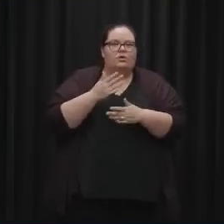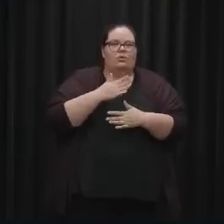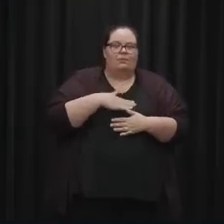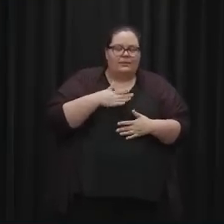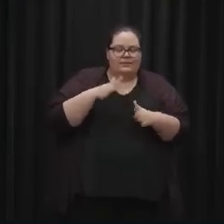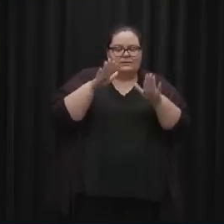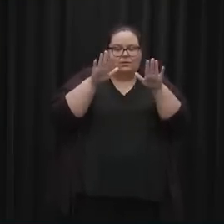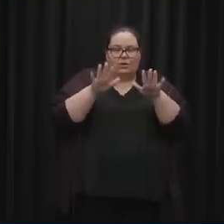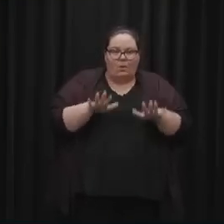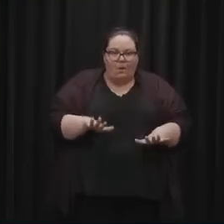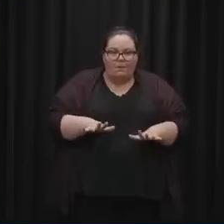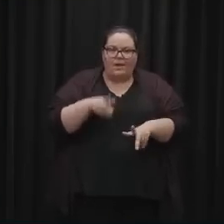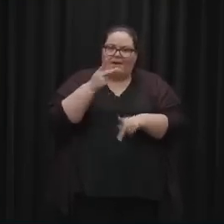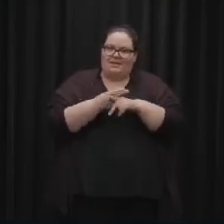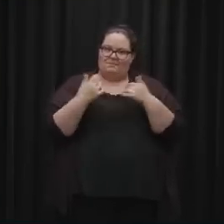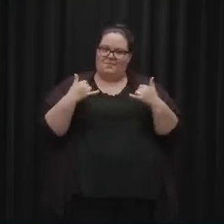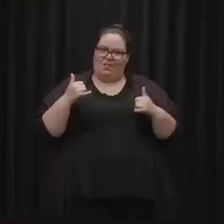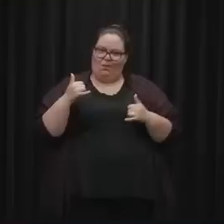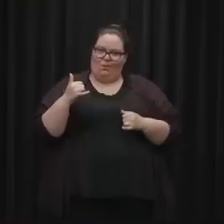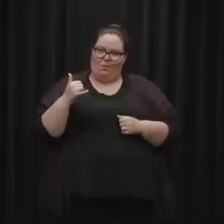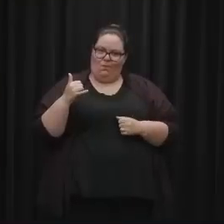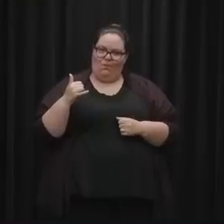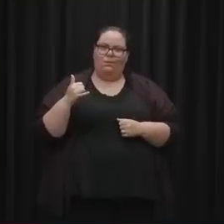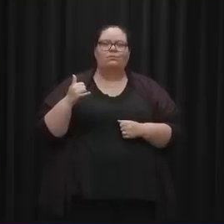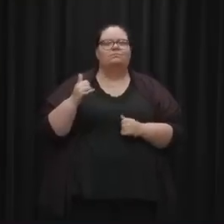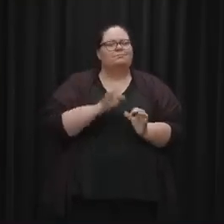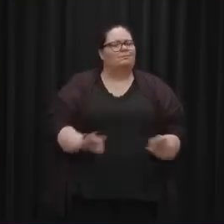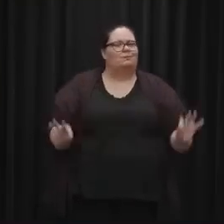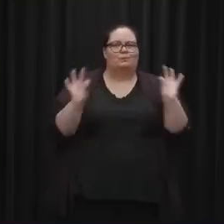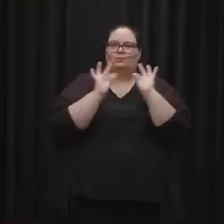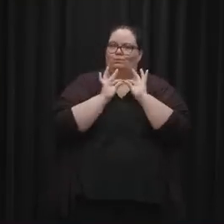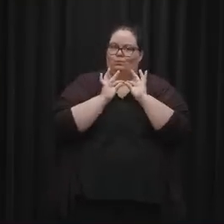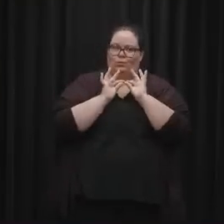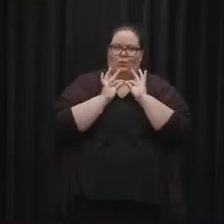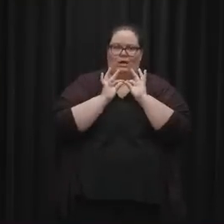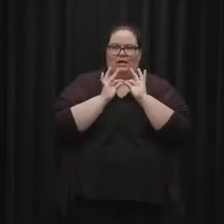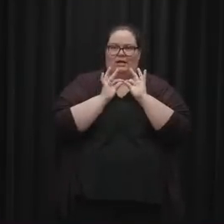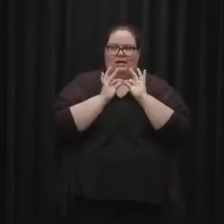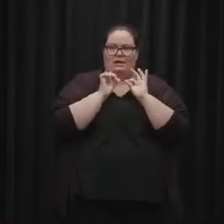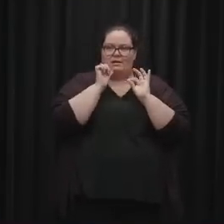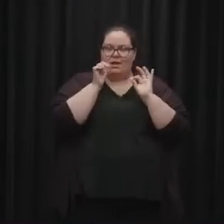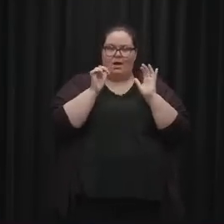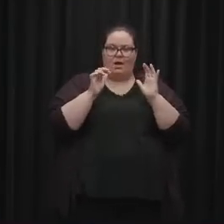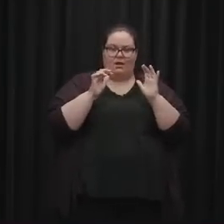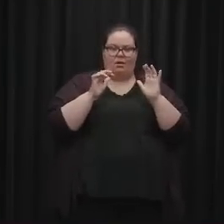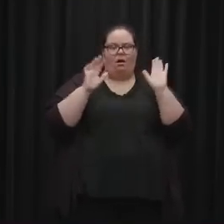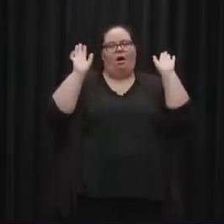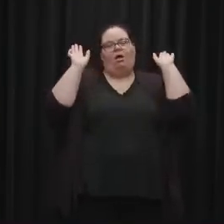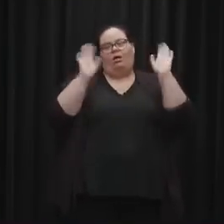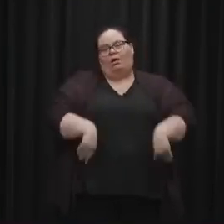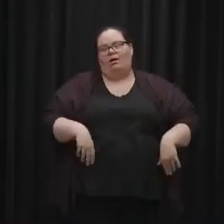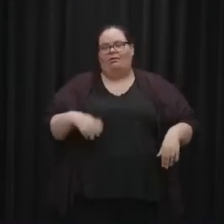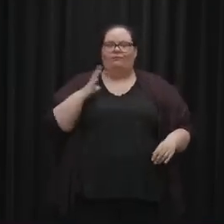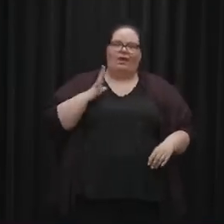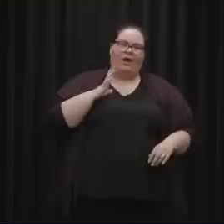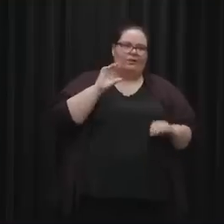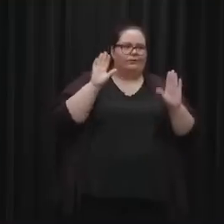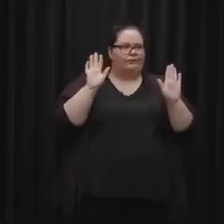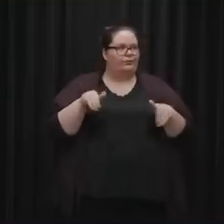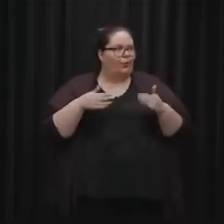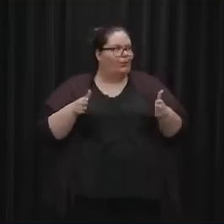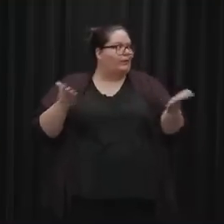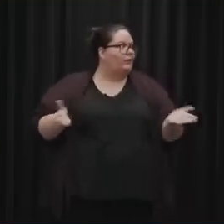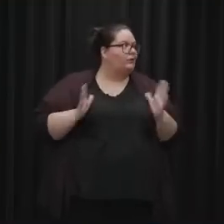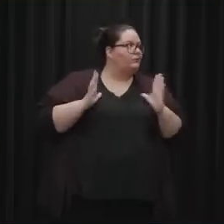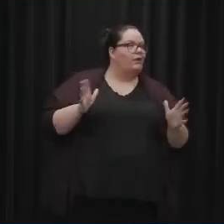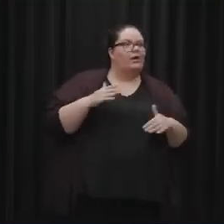keep calm and stay yellow. It is so very, very important that we don't let our guard down now. Even